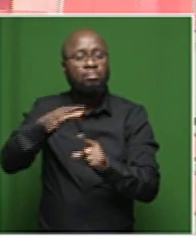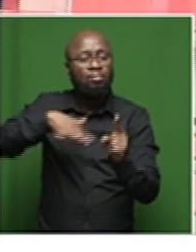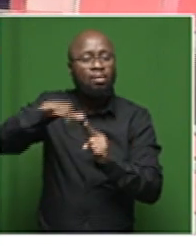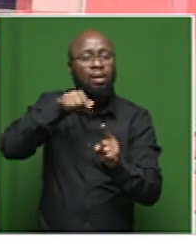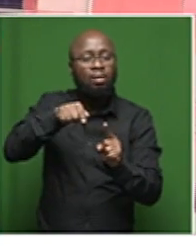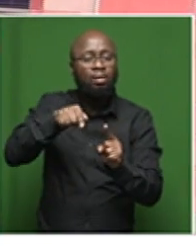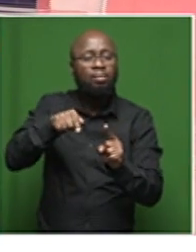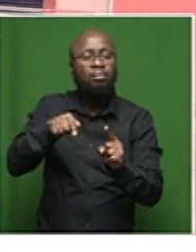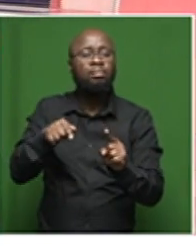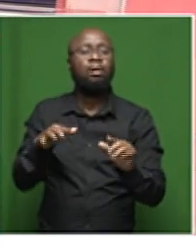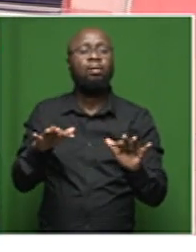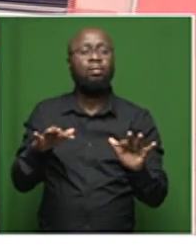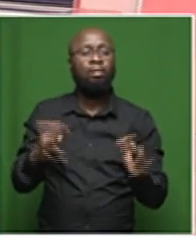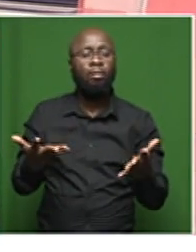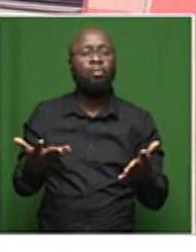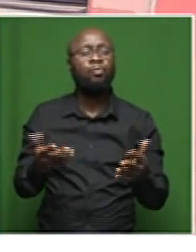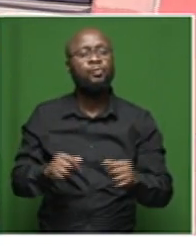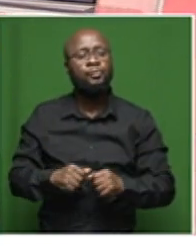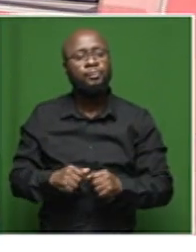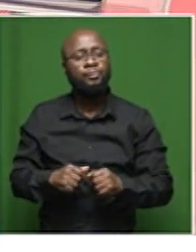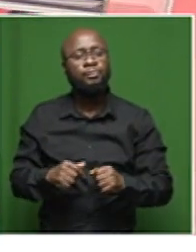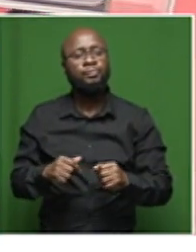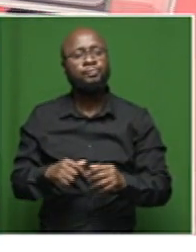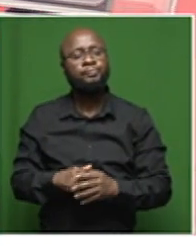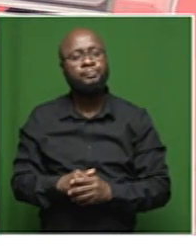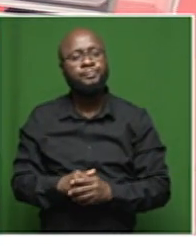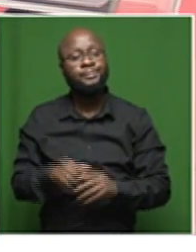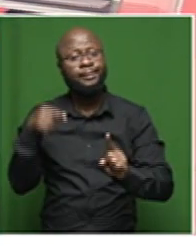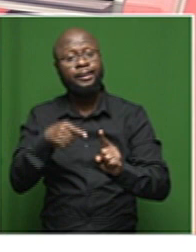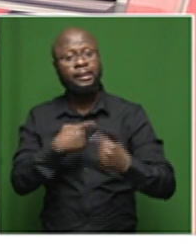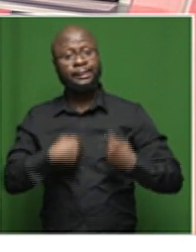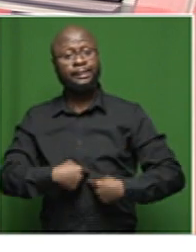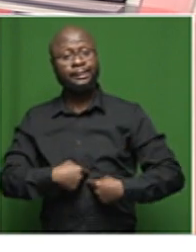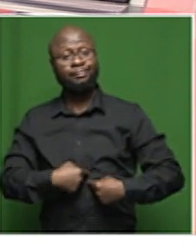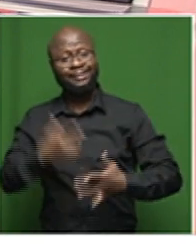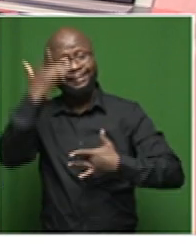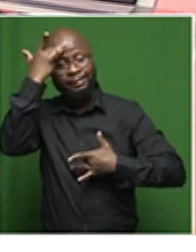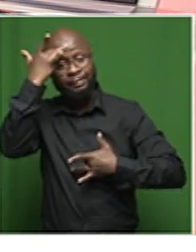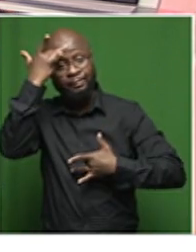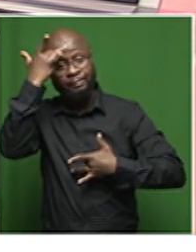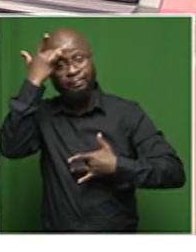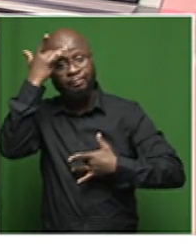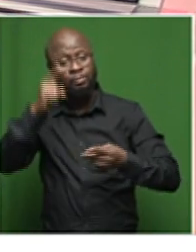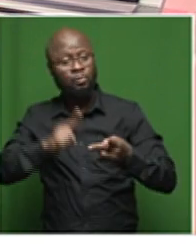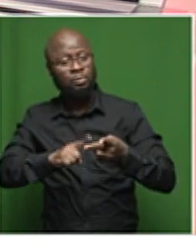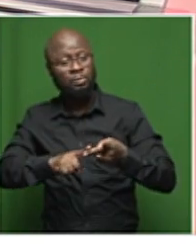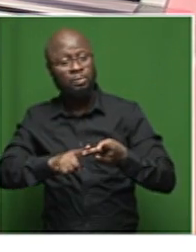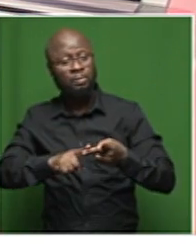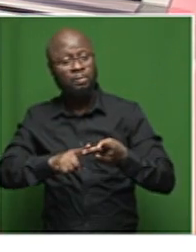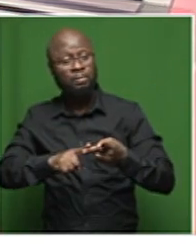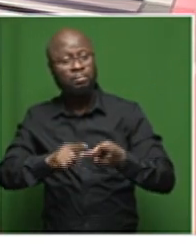All right, we continue our discussion talking about hypertensive heart disease. Is there a difference between hypertension and hypertensive heart disease, and how are the two linked,